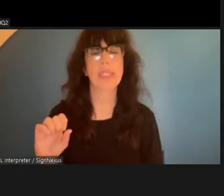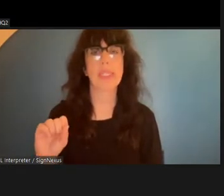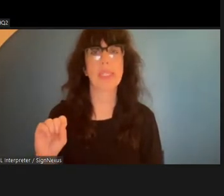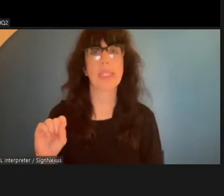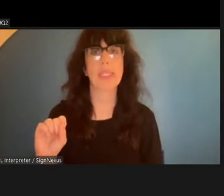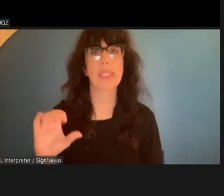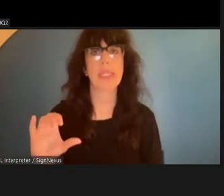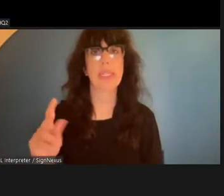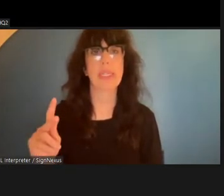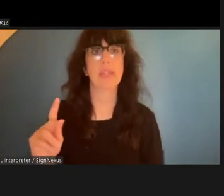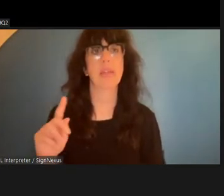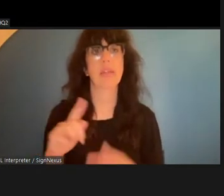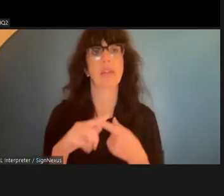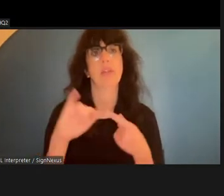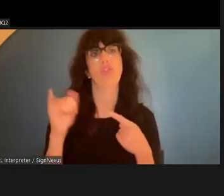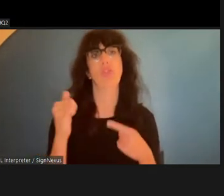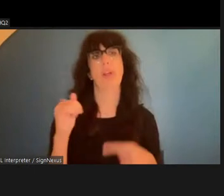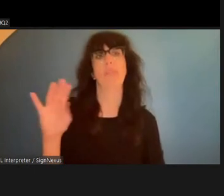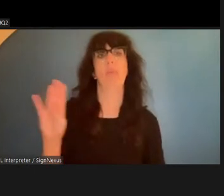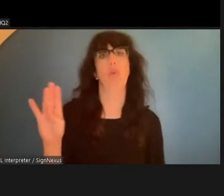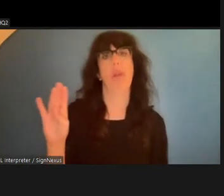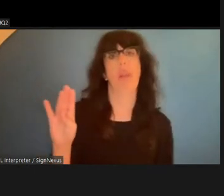jennifer beretta